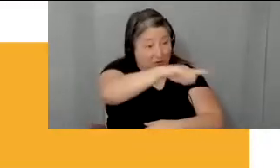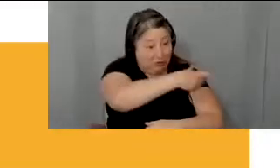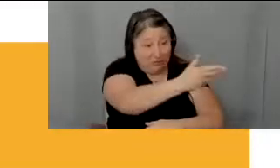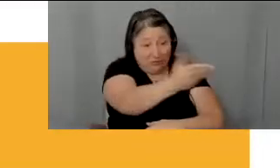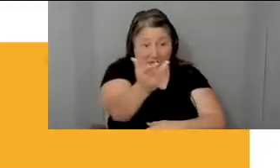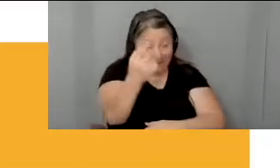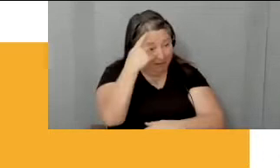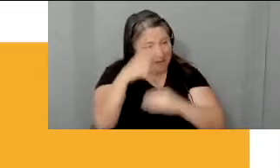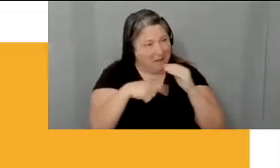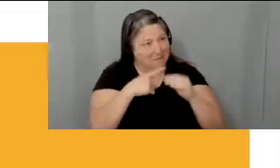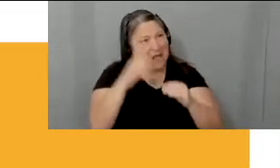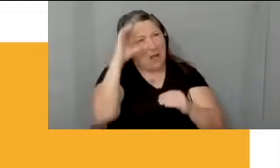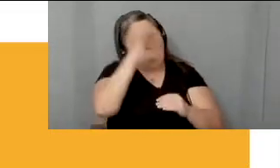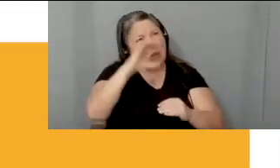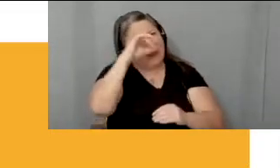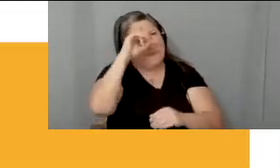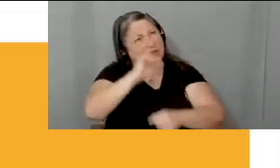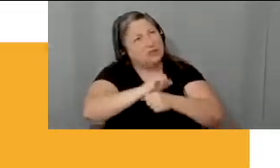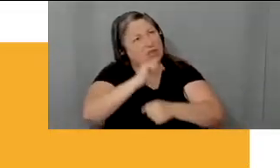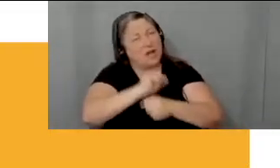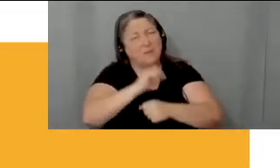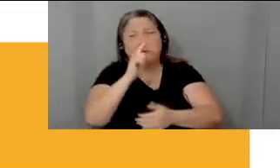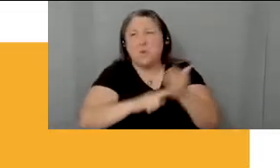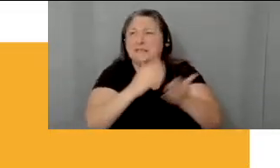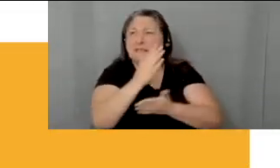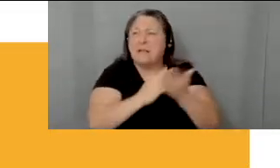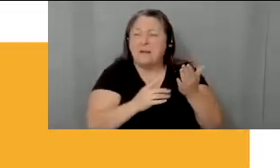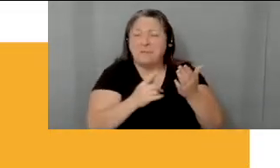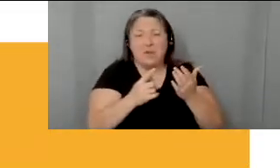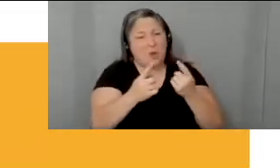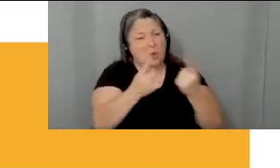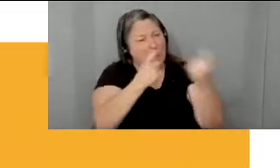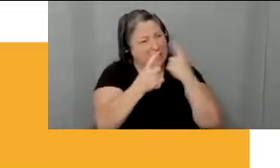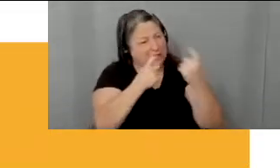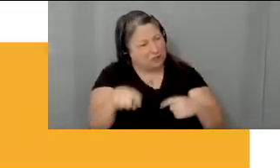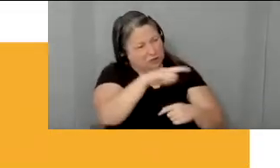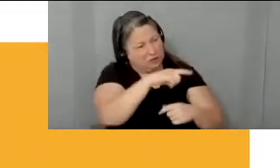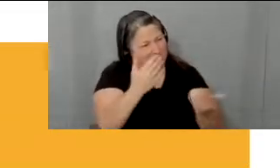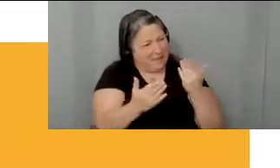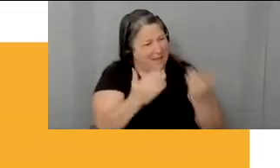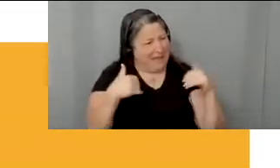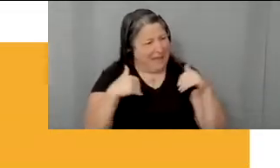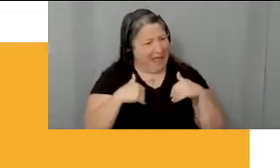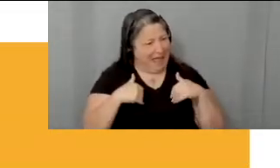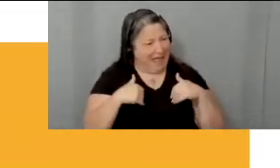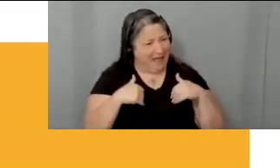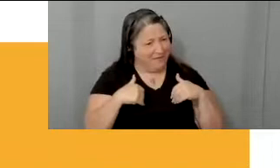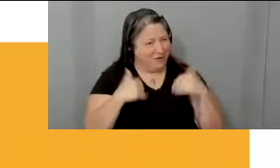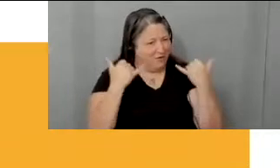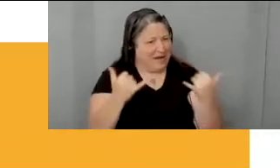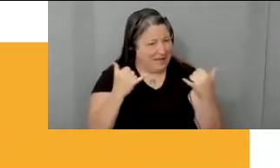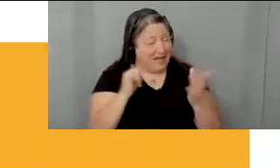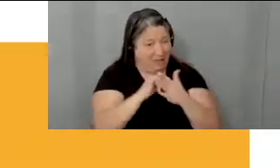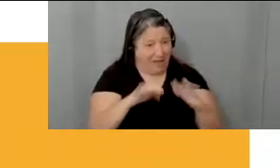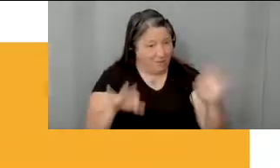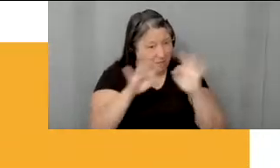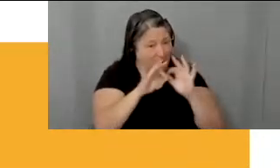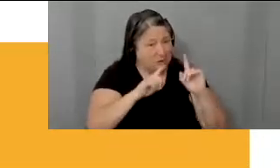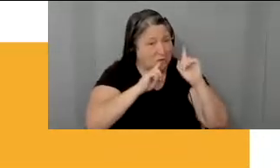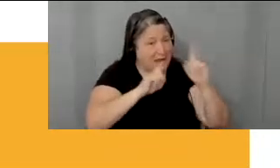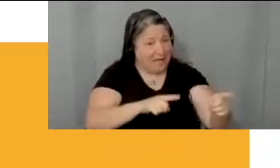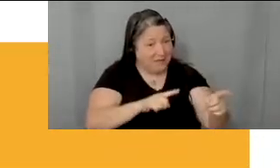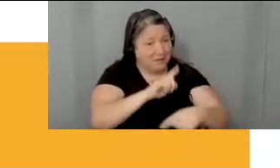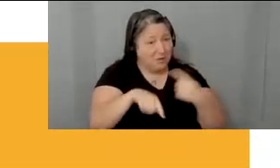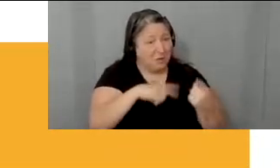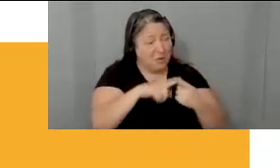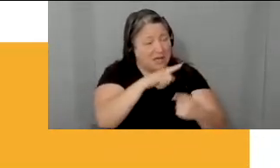for jobs, what are some of the questions that you may have in your mind that are important to answer when you're